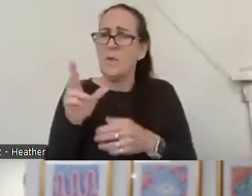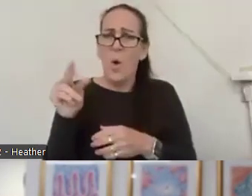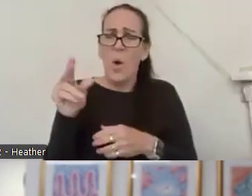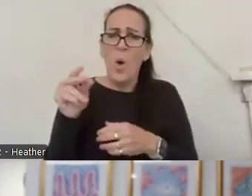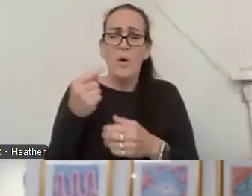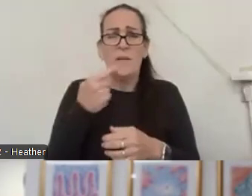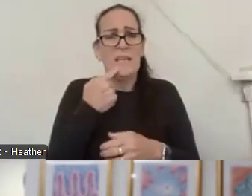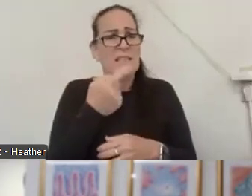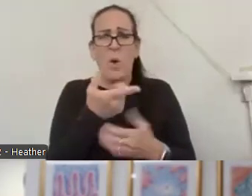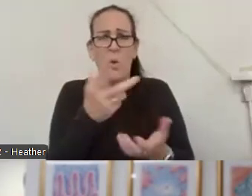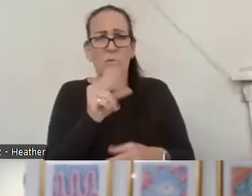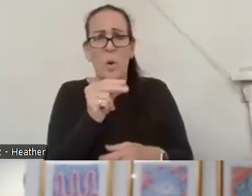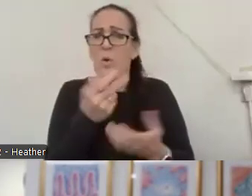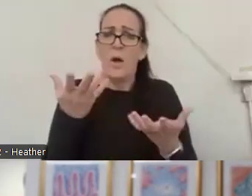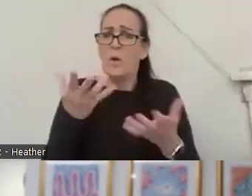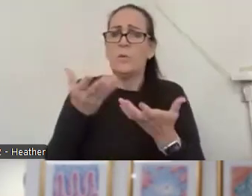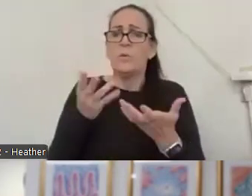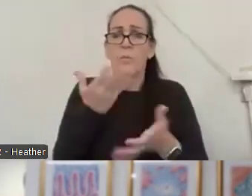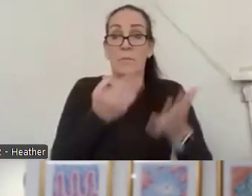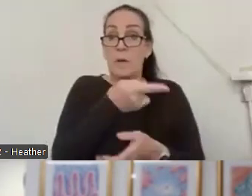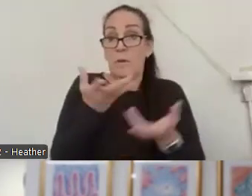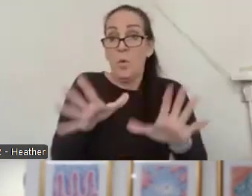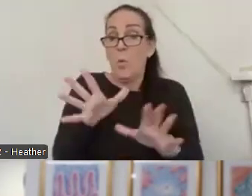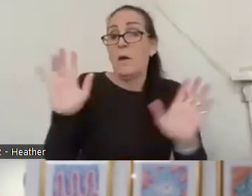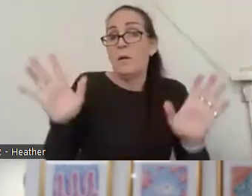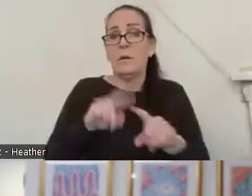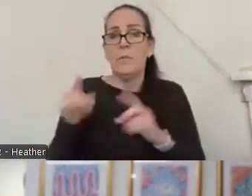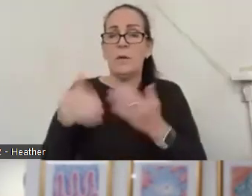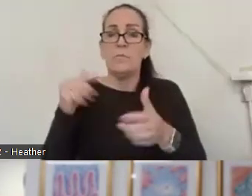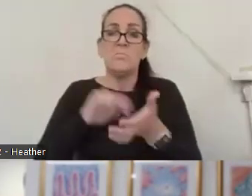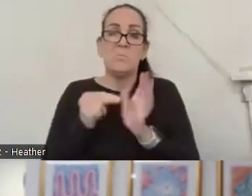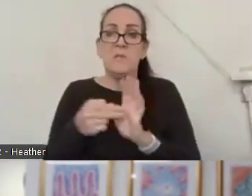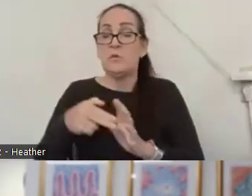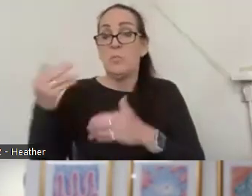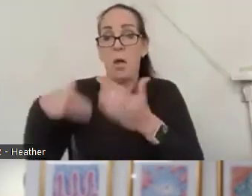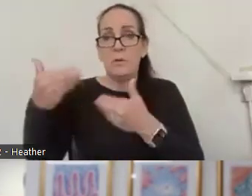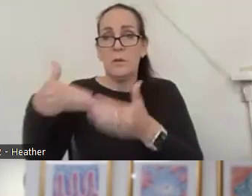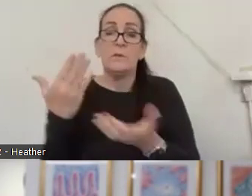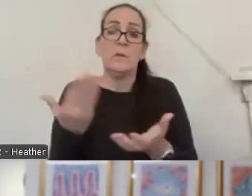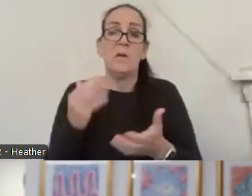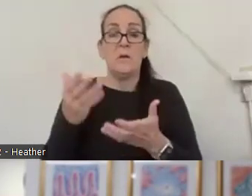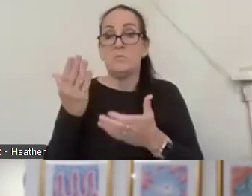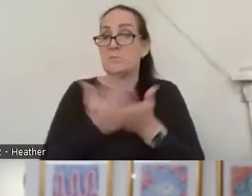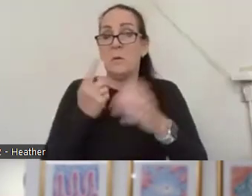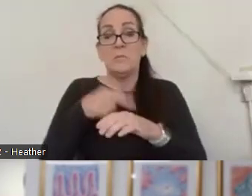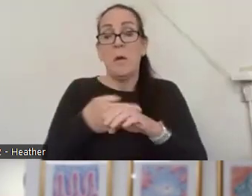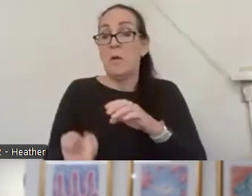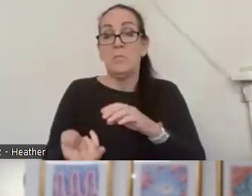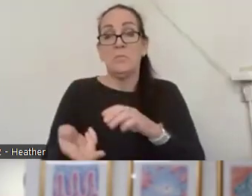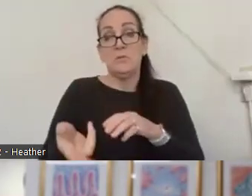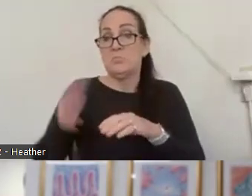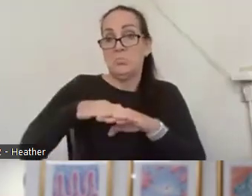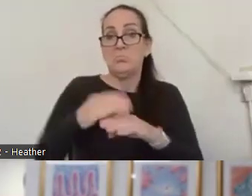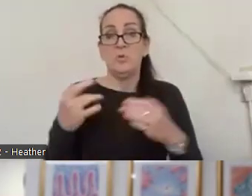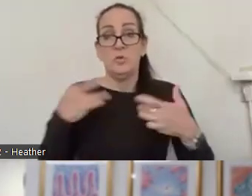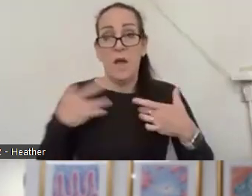they're not interested in respite. They don't want to use respite. It's a process. It's trust building. It's, they're bringing someone into their home that they may not know. And there